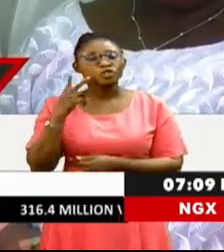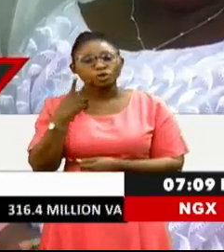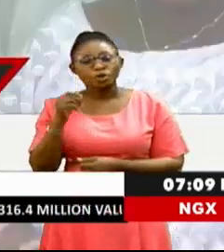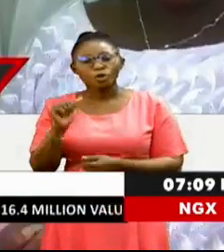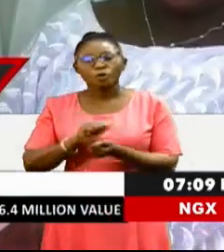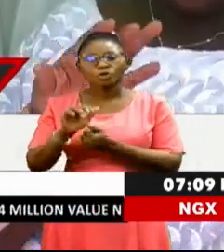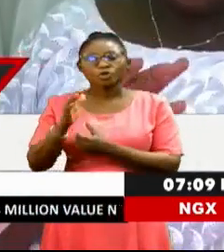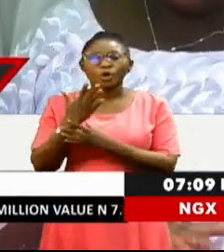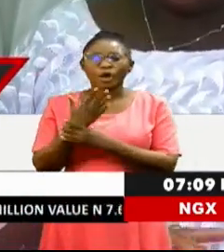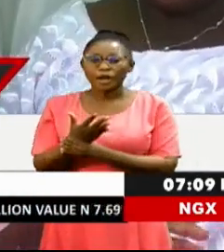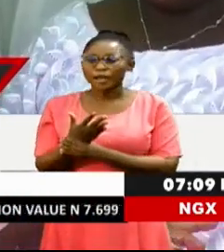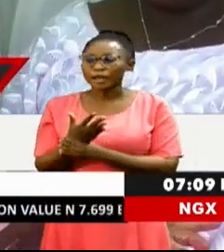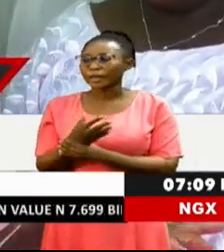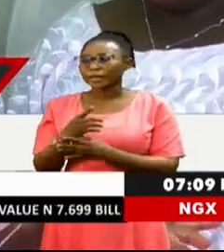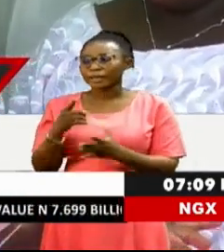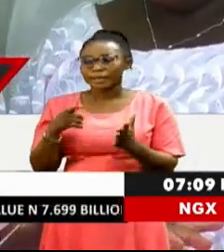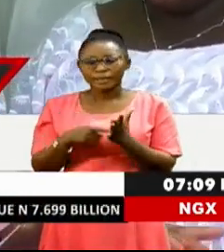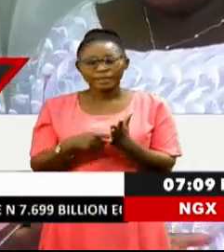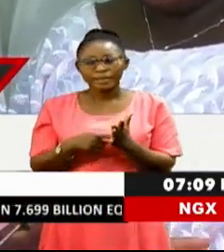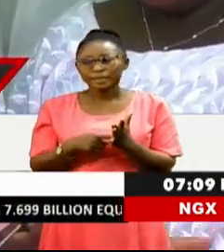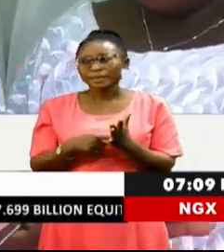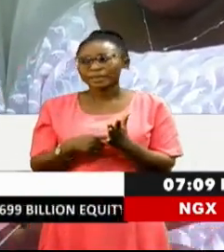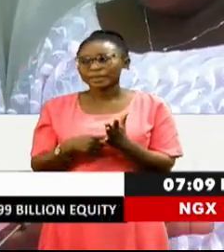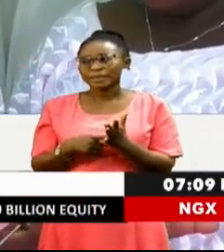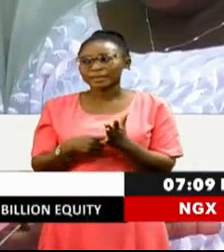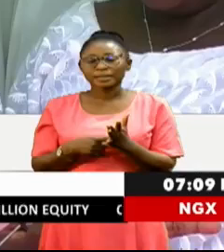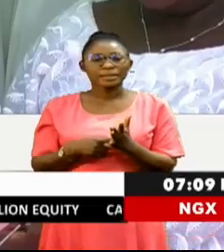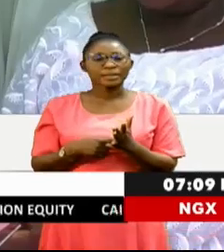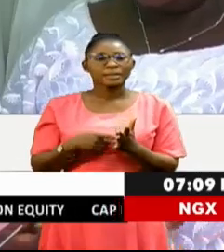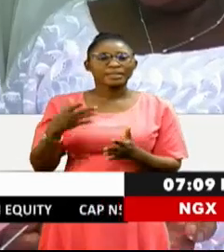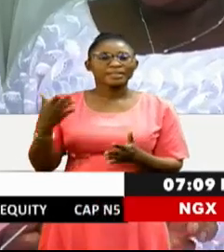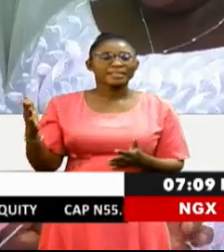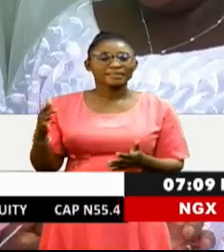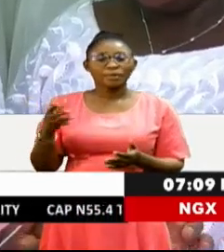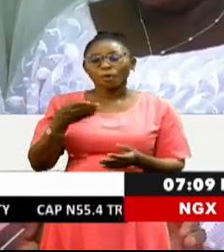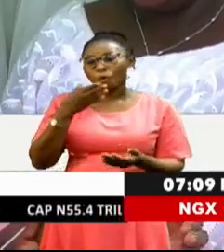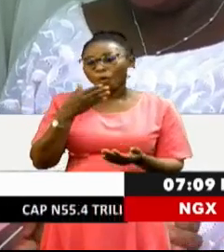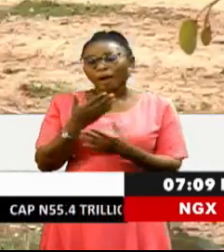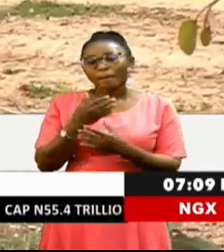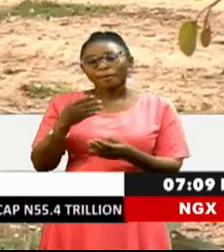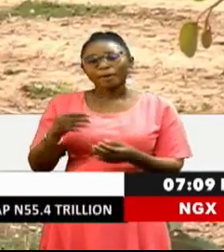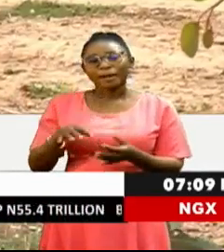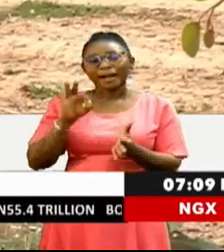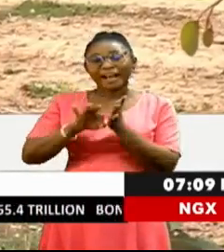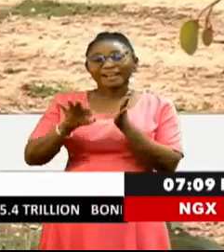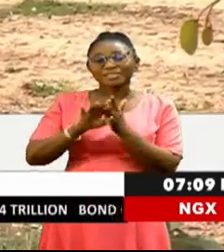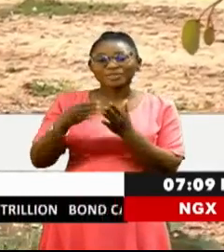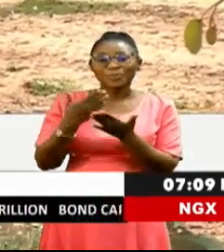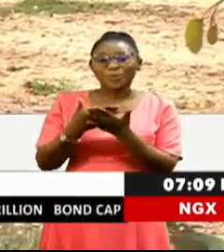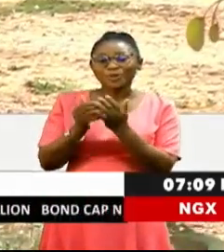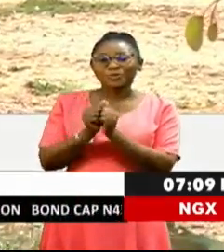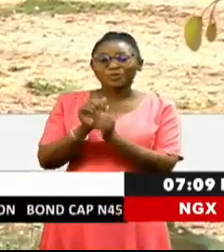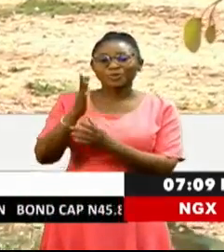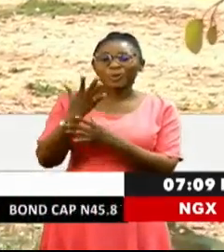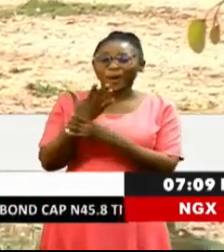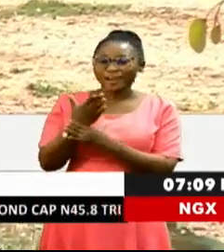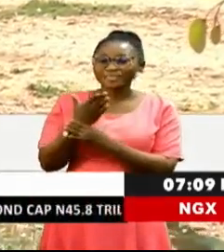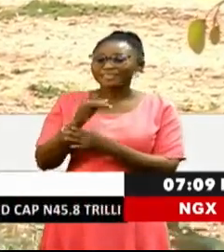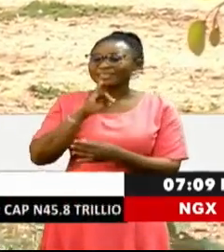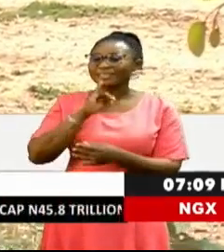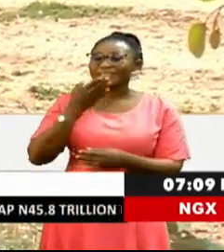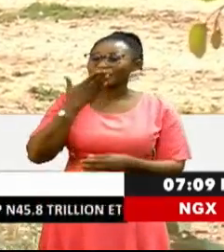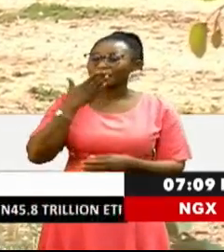hand. This money that you put your hand, your mouth and catch one, it's a big disease. About 1.8 million children under